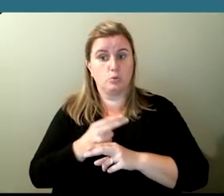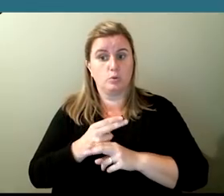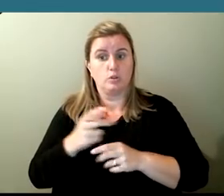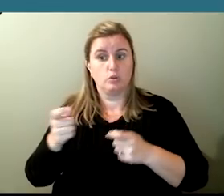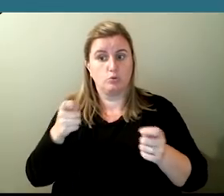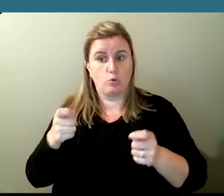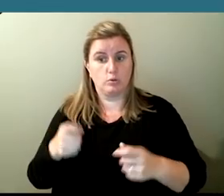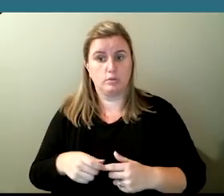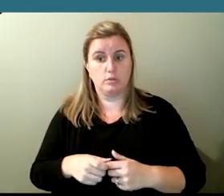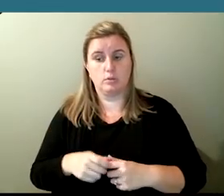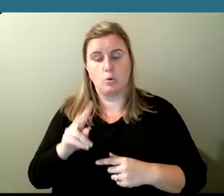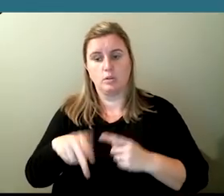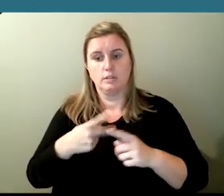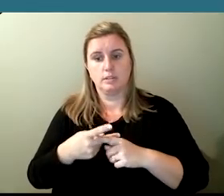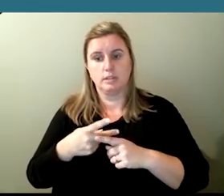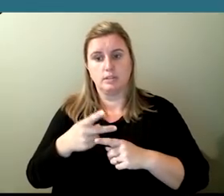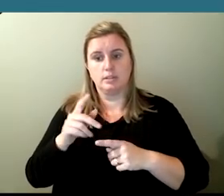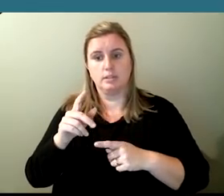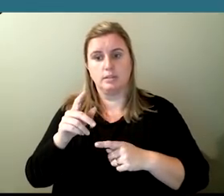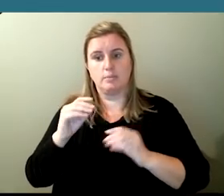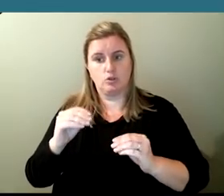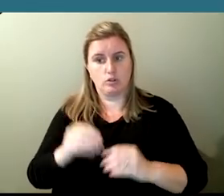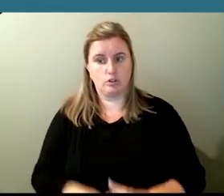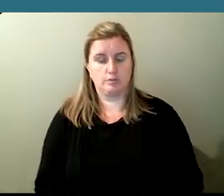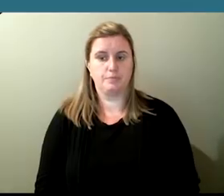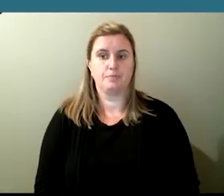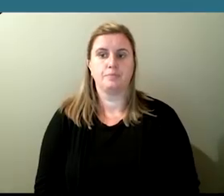controls or typed instruction. So these were all